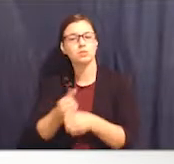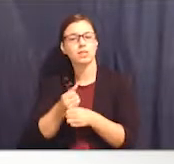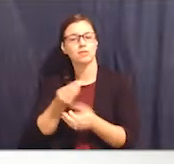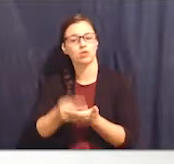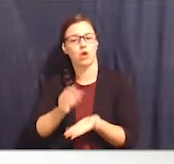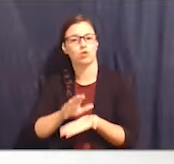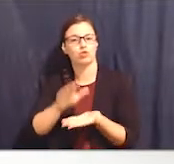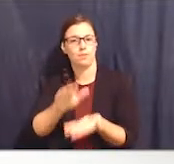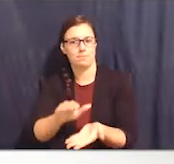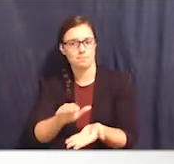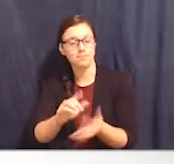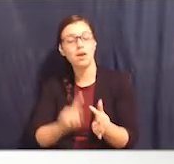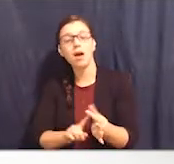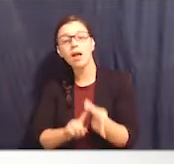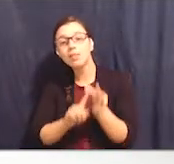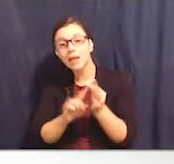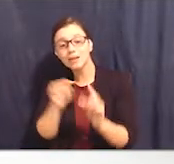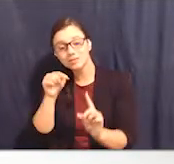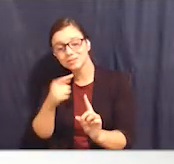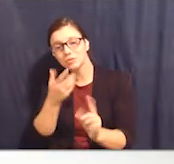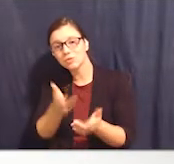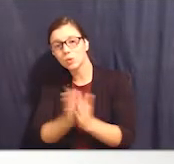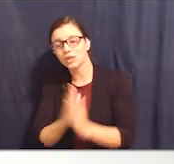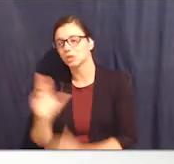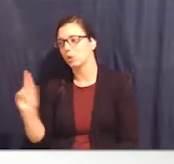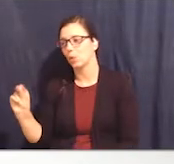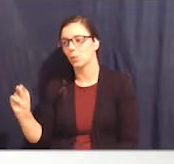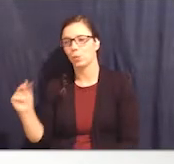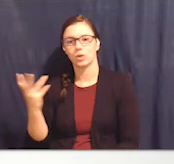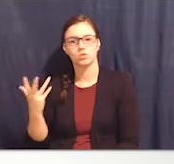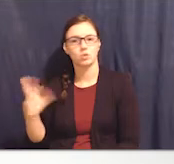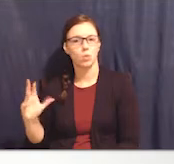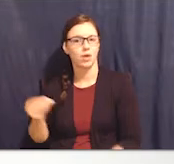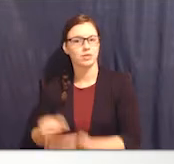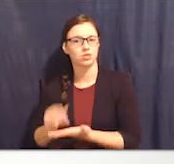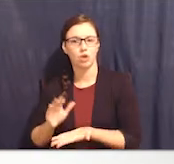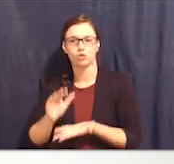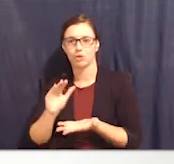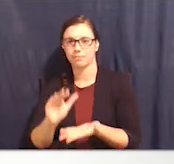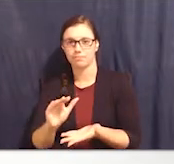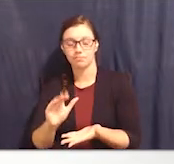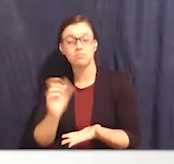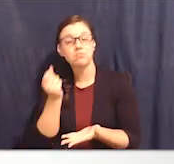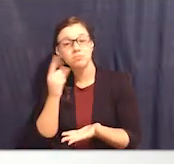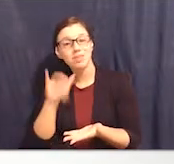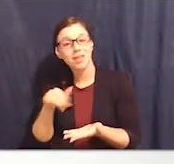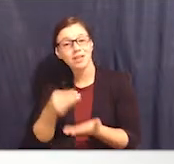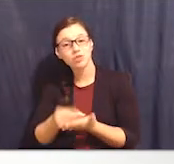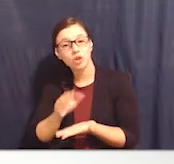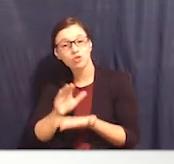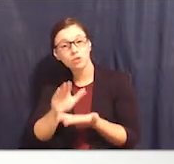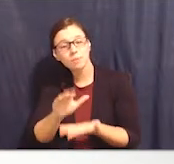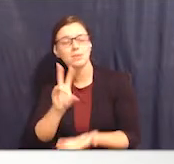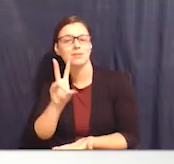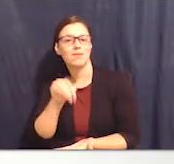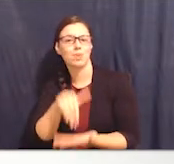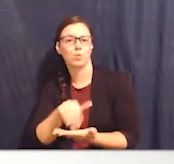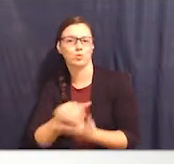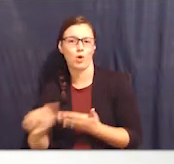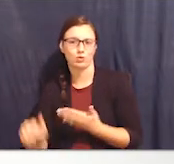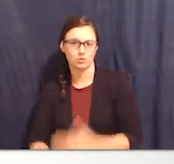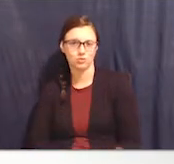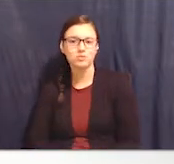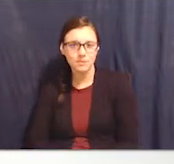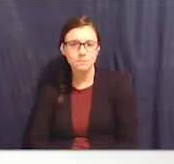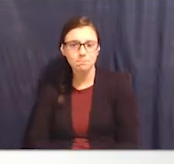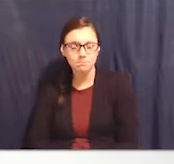such as many of the private not-for-profit colleges and universities that we know of. Yes? Is that $7,000 scholarship, is that a one-time